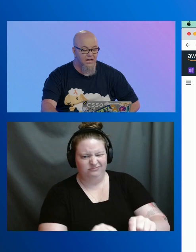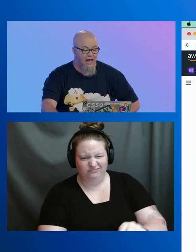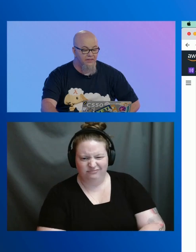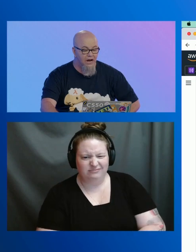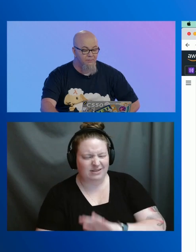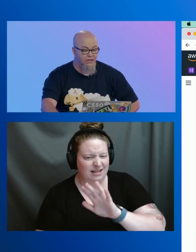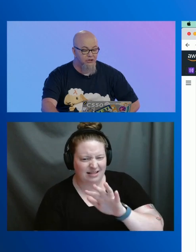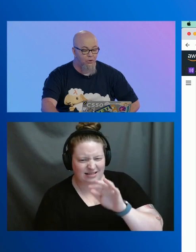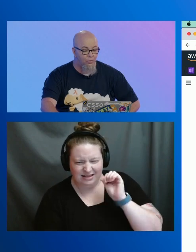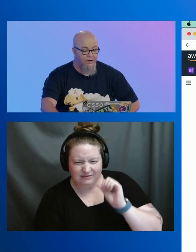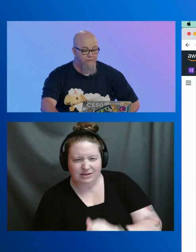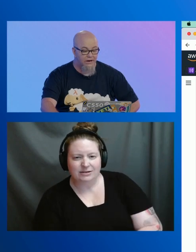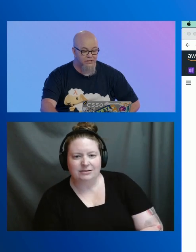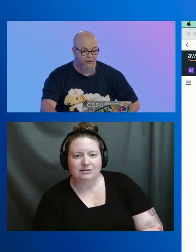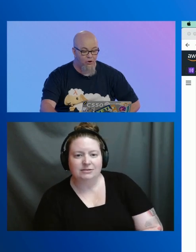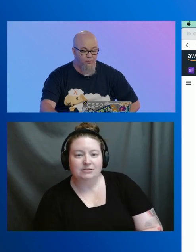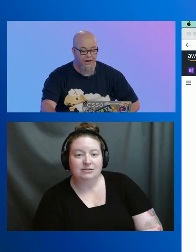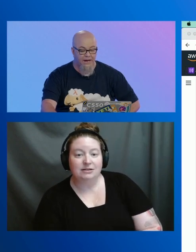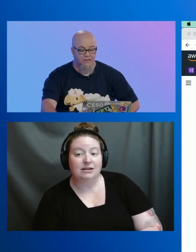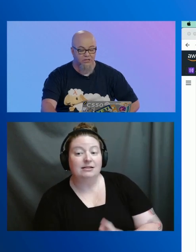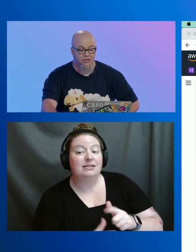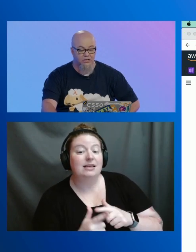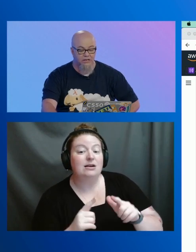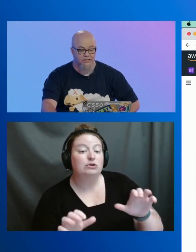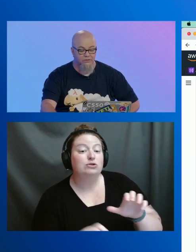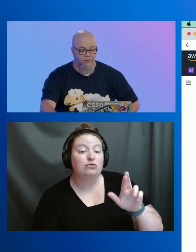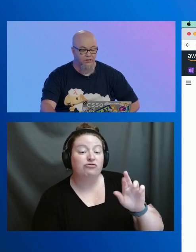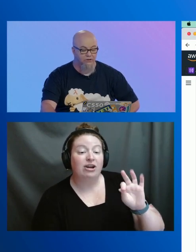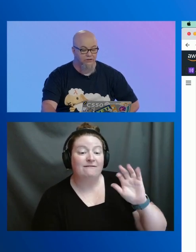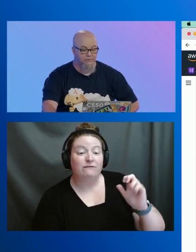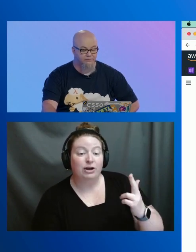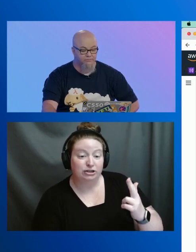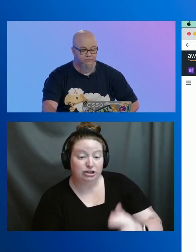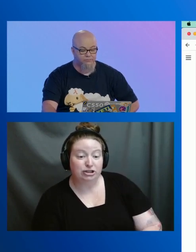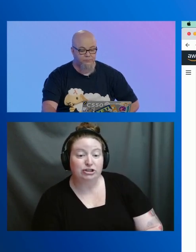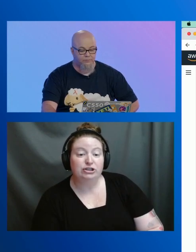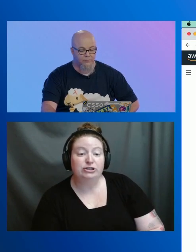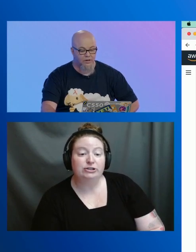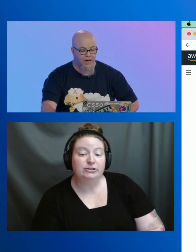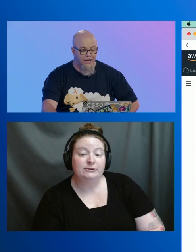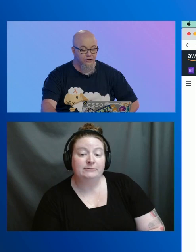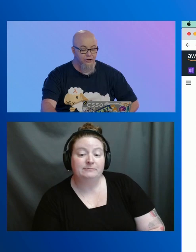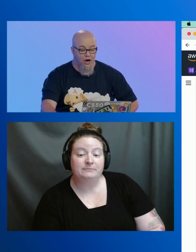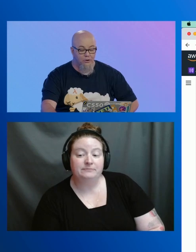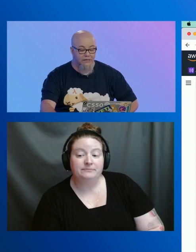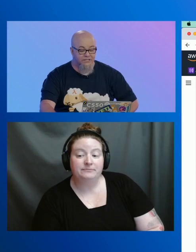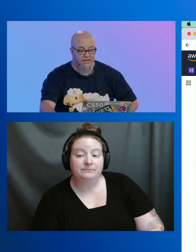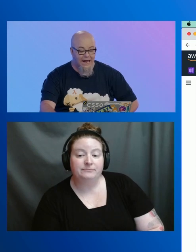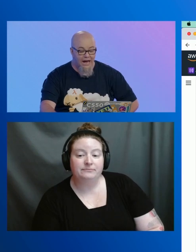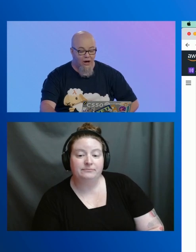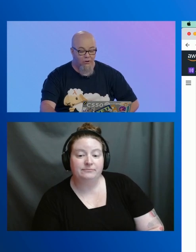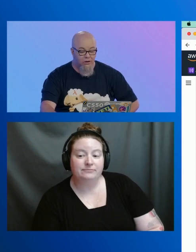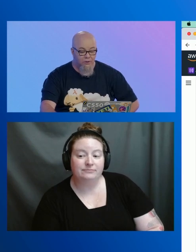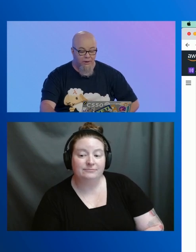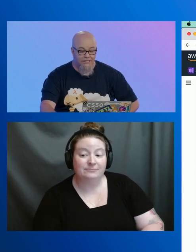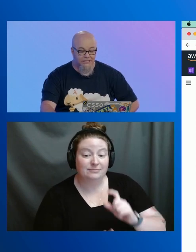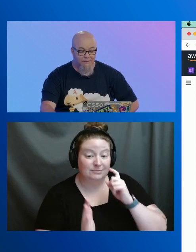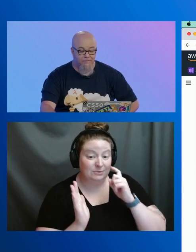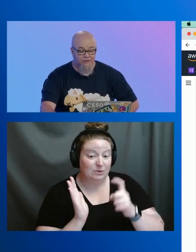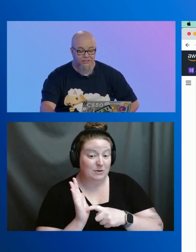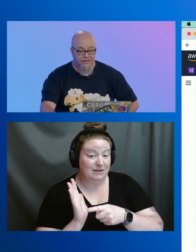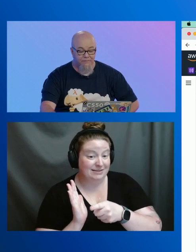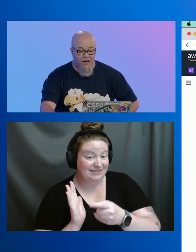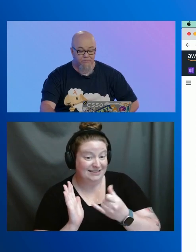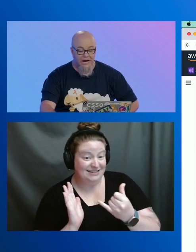that. And then I'm going to do a refresh on the whole page. Yes, reload. And you'll notice now my